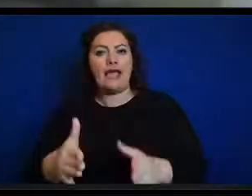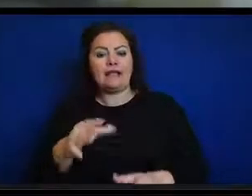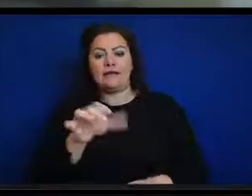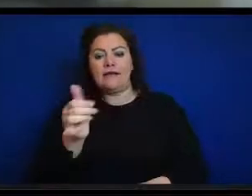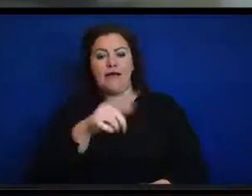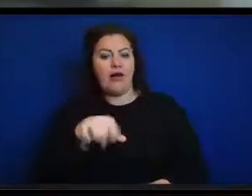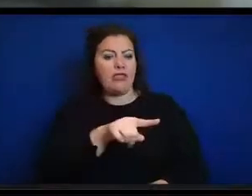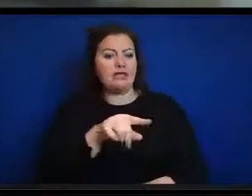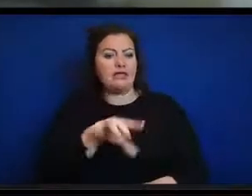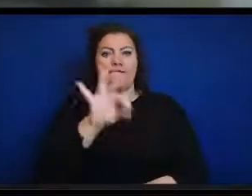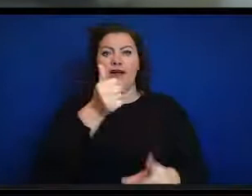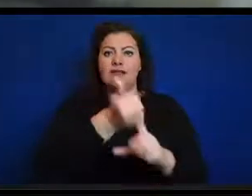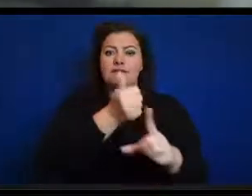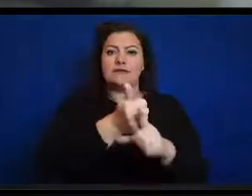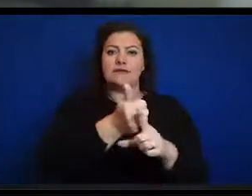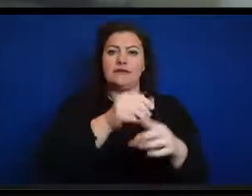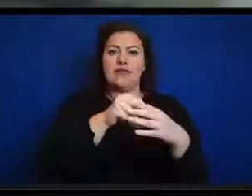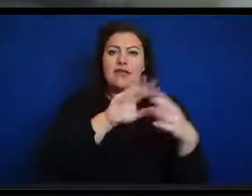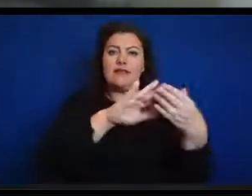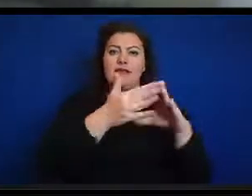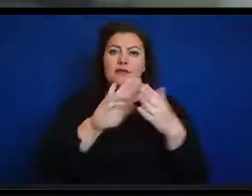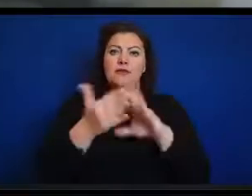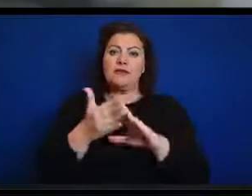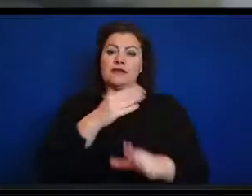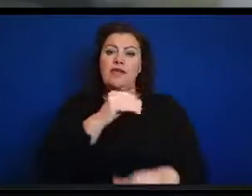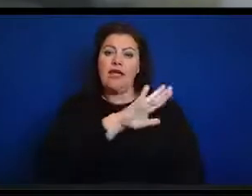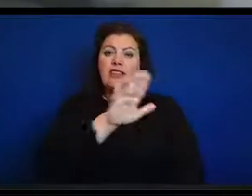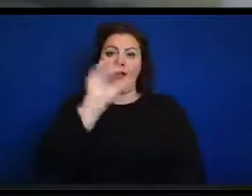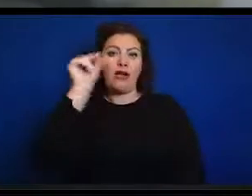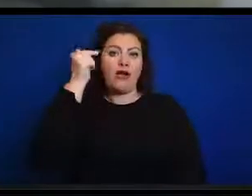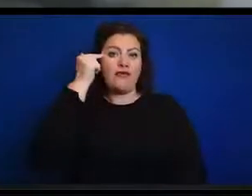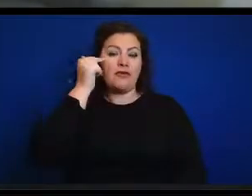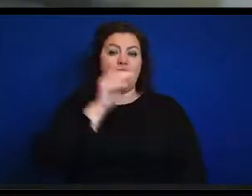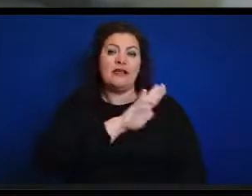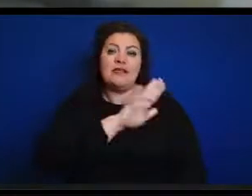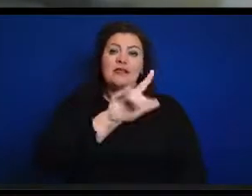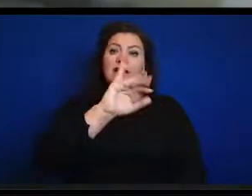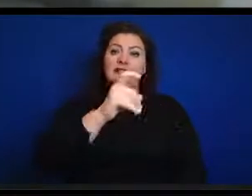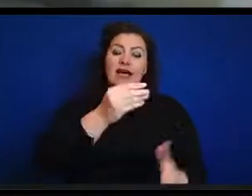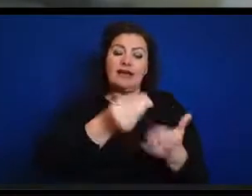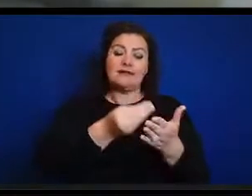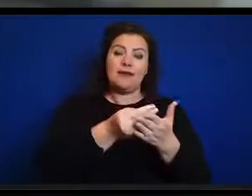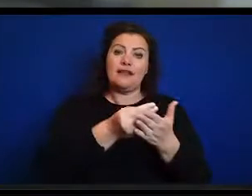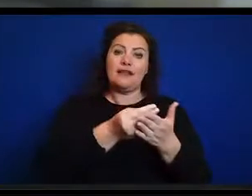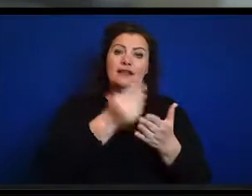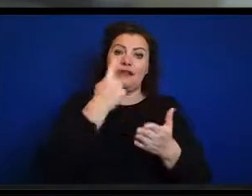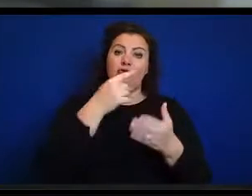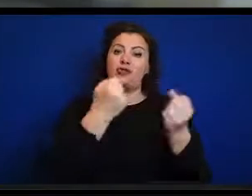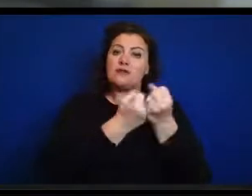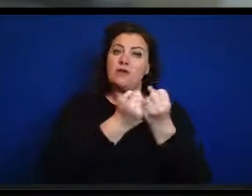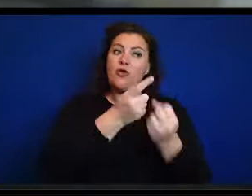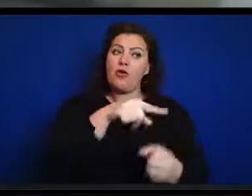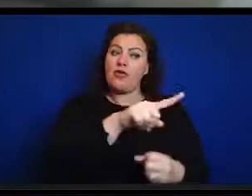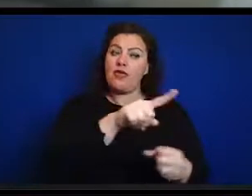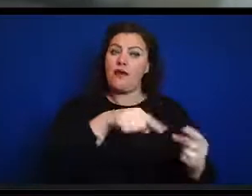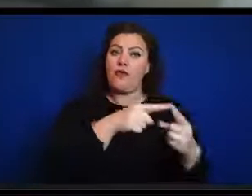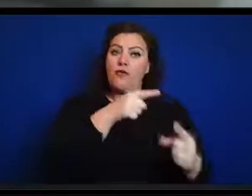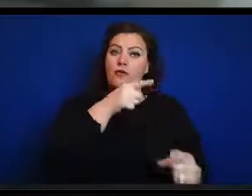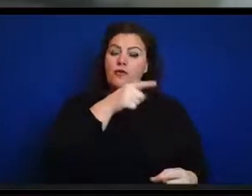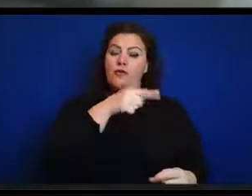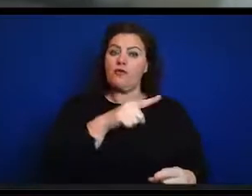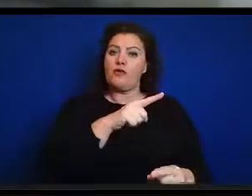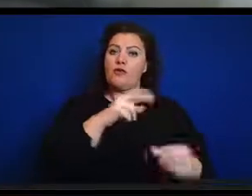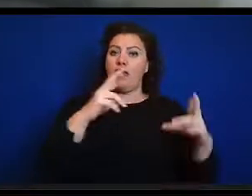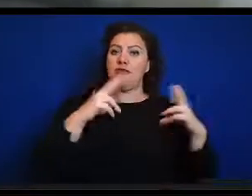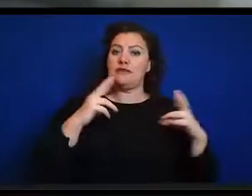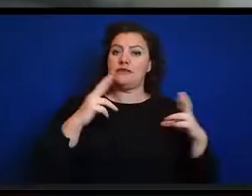find themselves in their communities and their governments, their tax dollars to support them when they